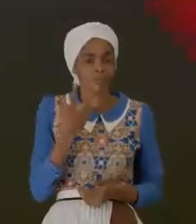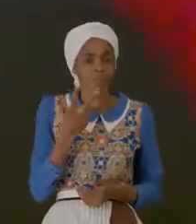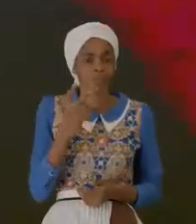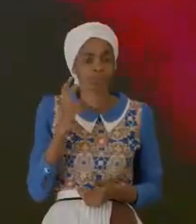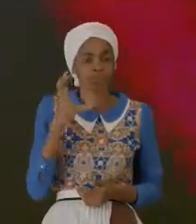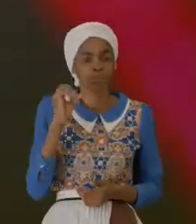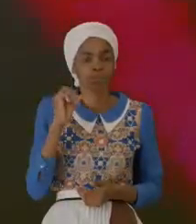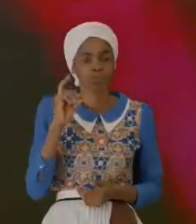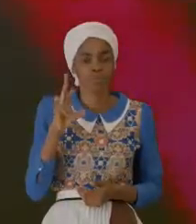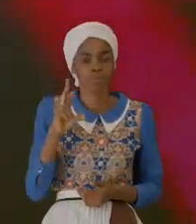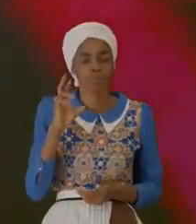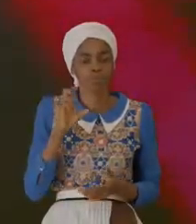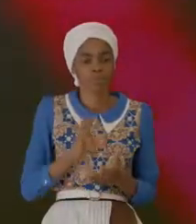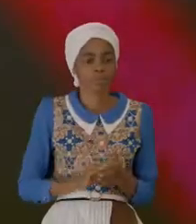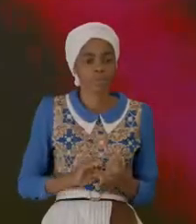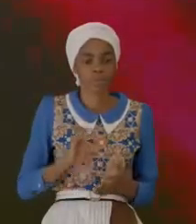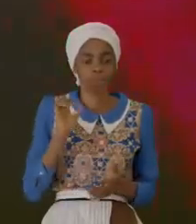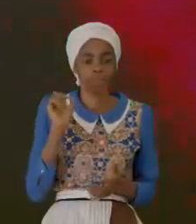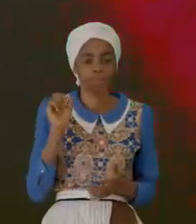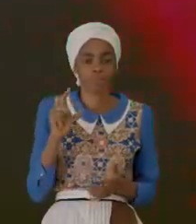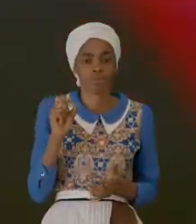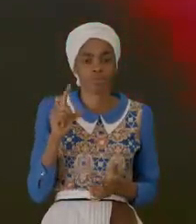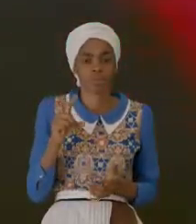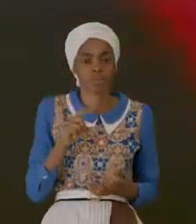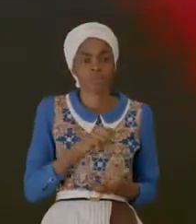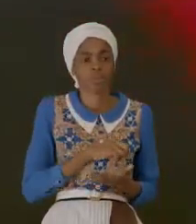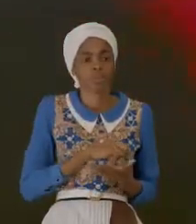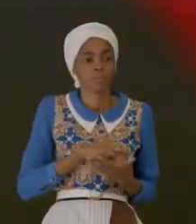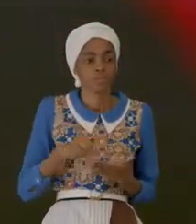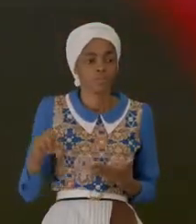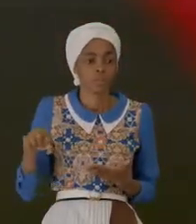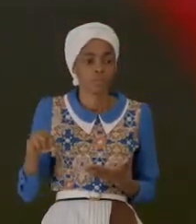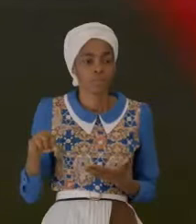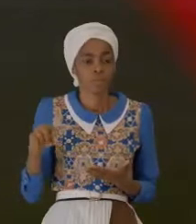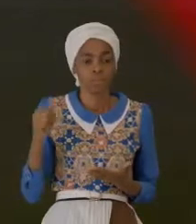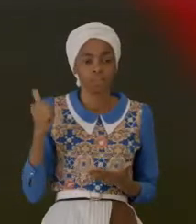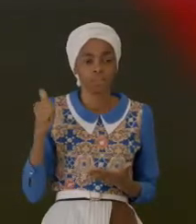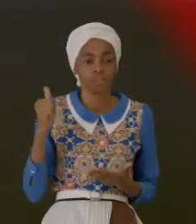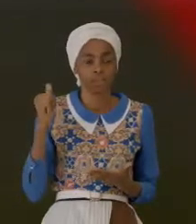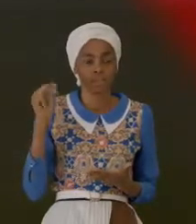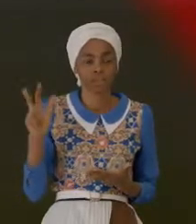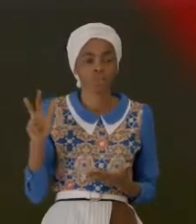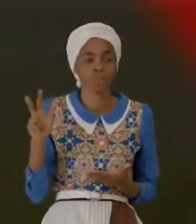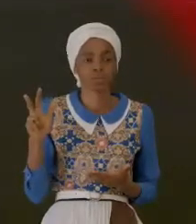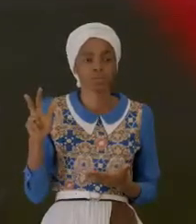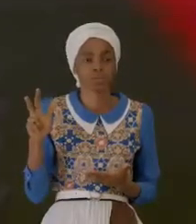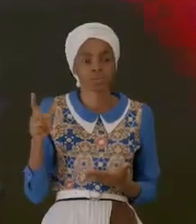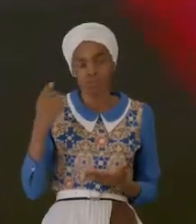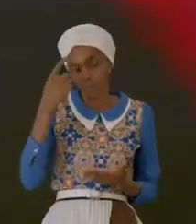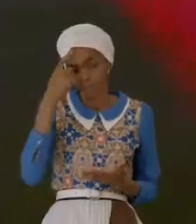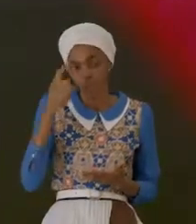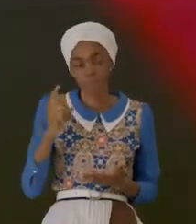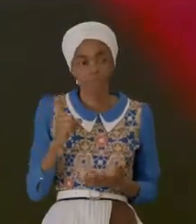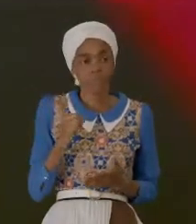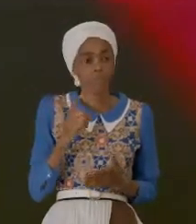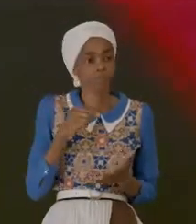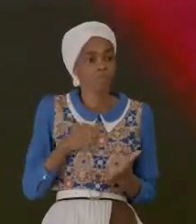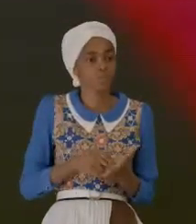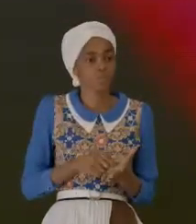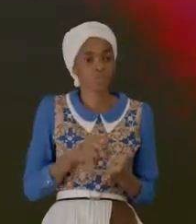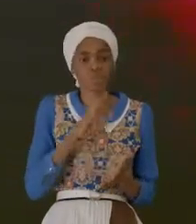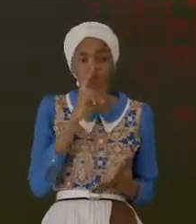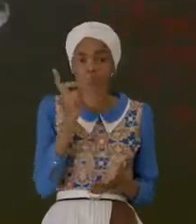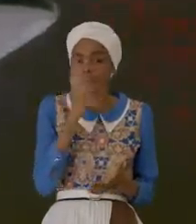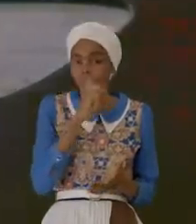Corinthians chapter 11 reading from verse 13. for such a